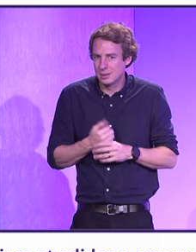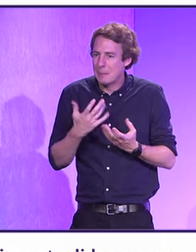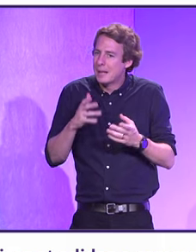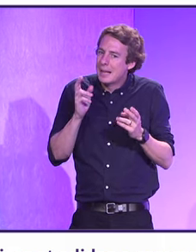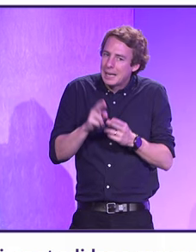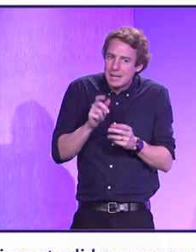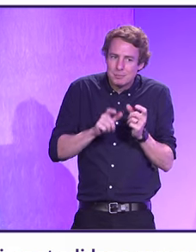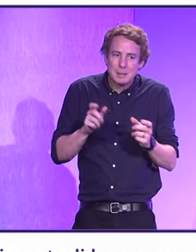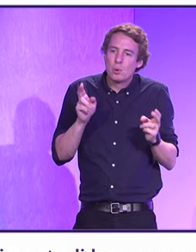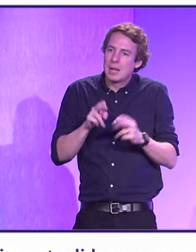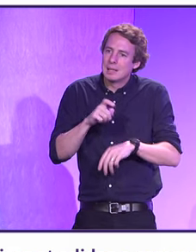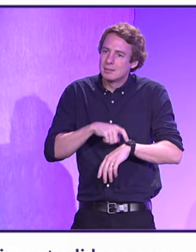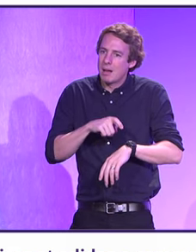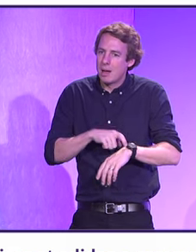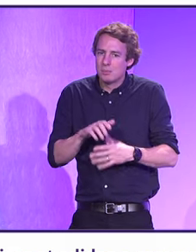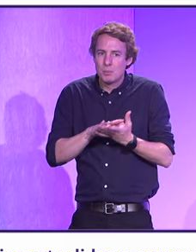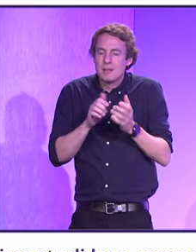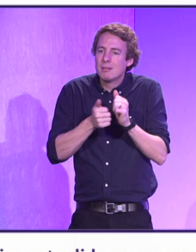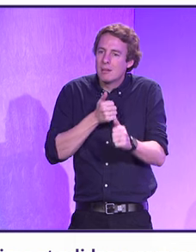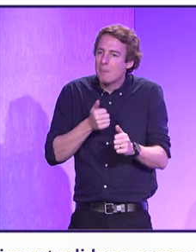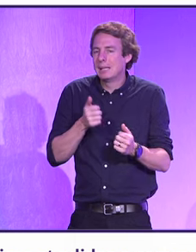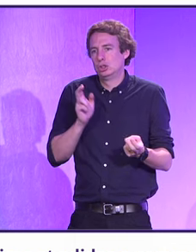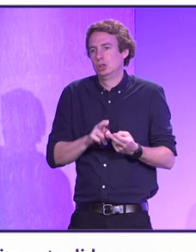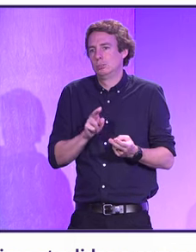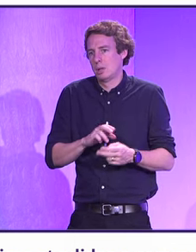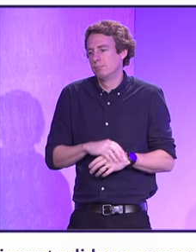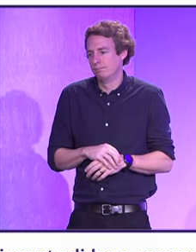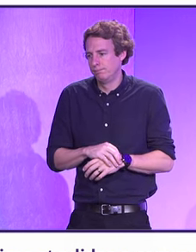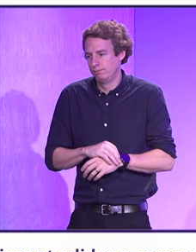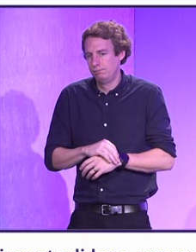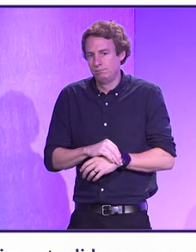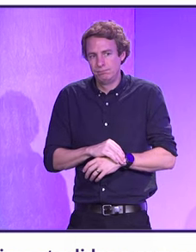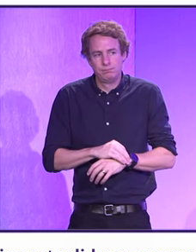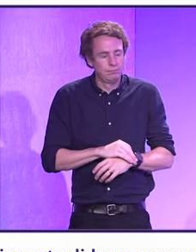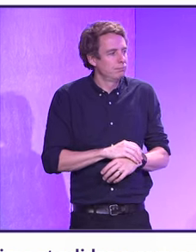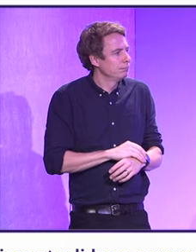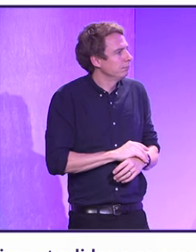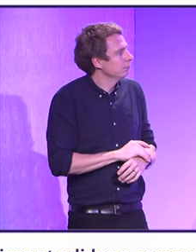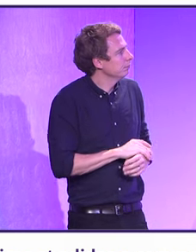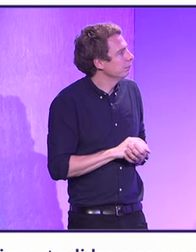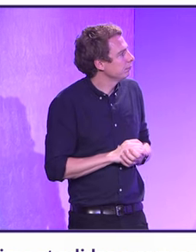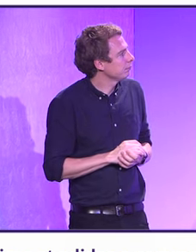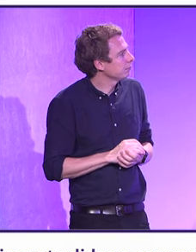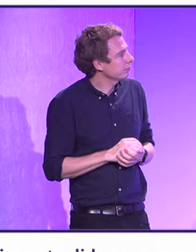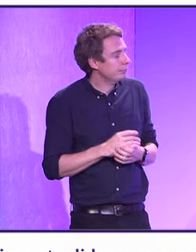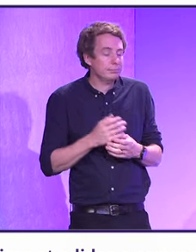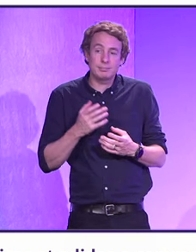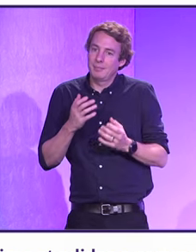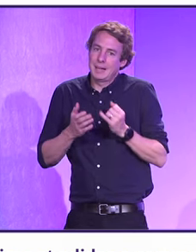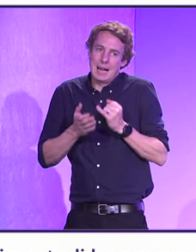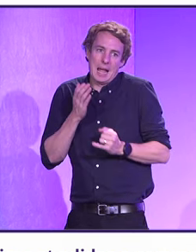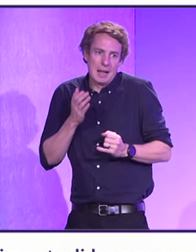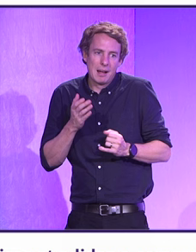people and way less time, so it's much cheaper for the company to sell. Last but not least,